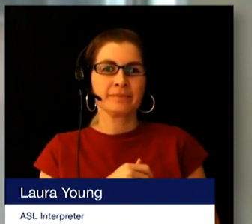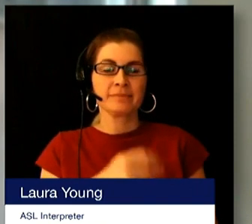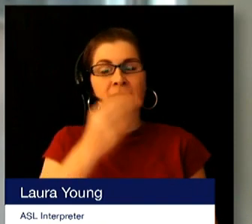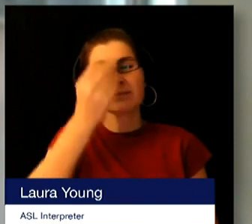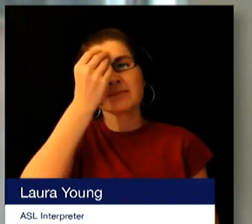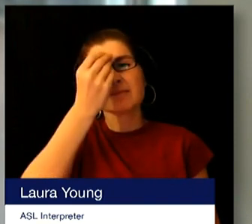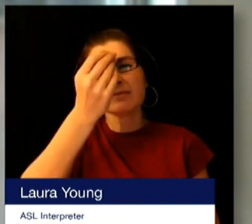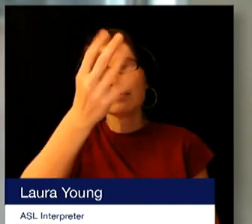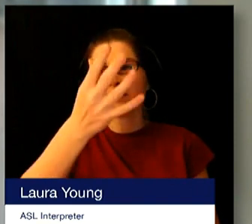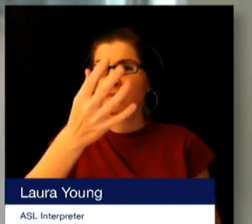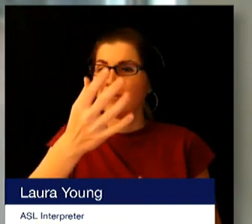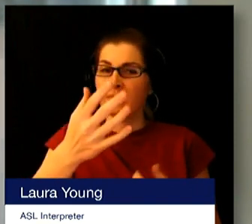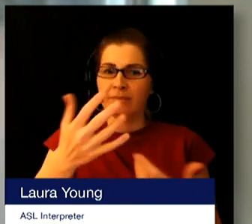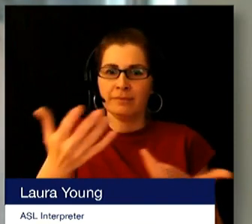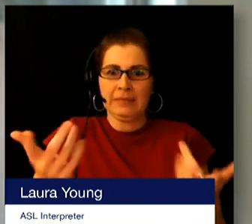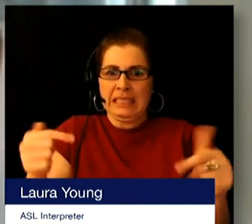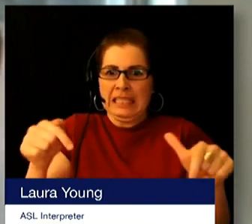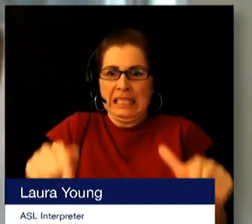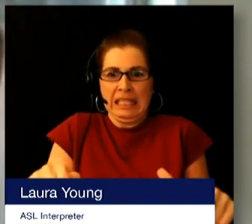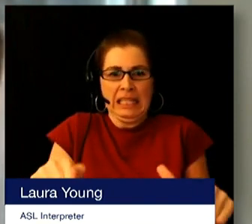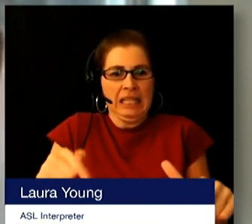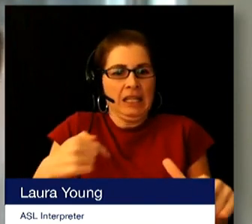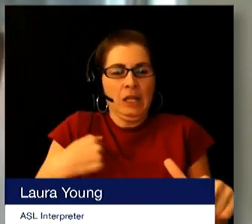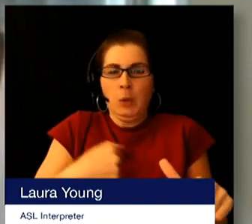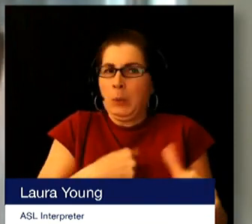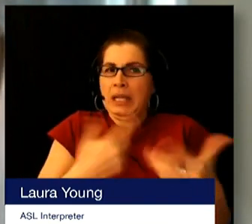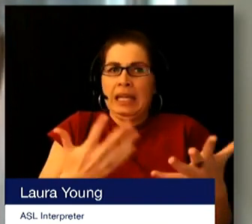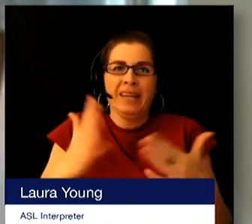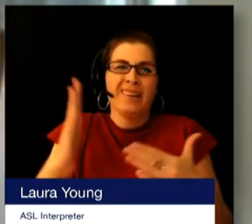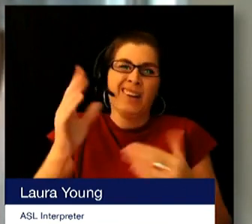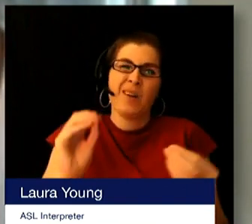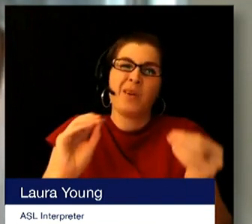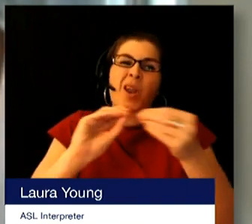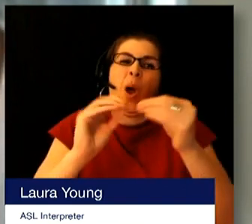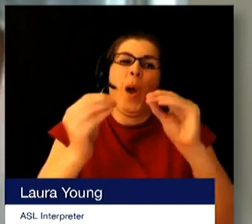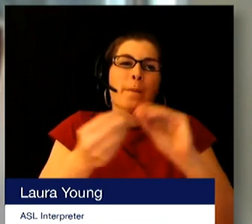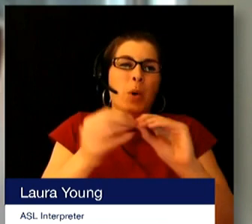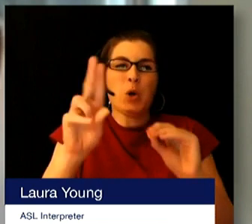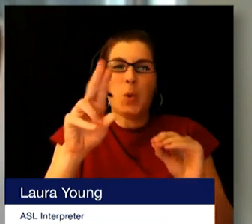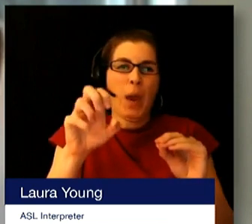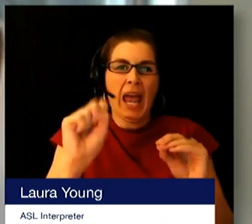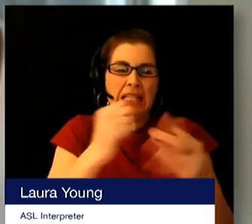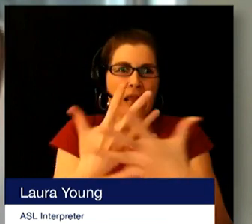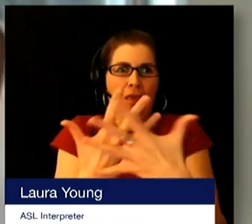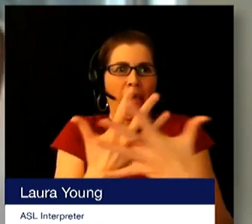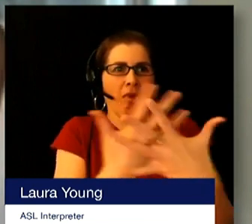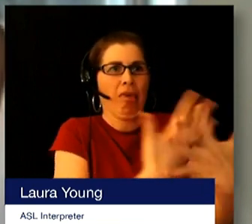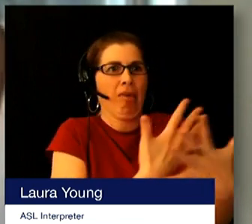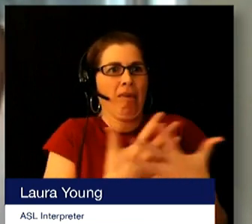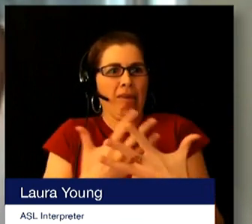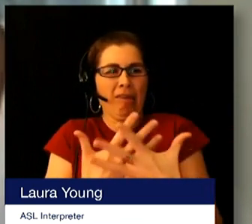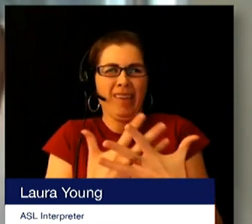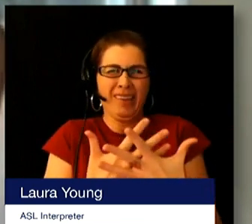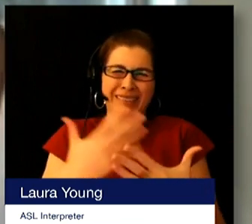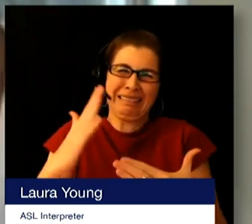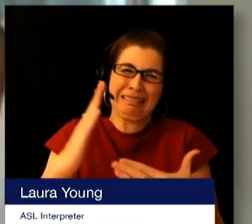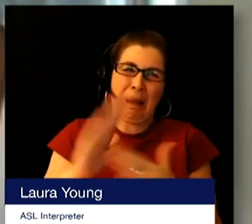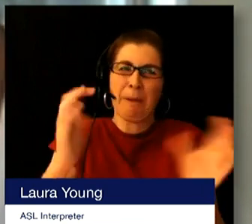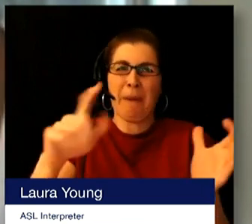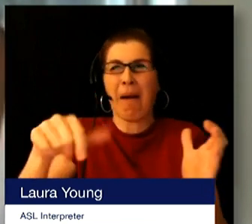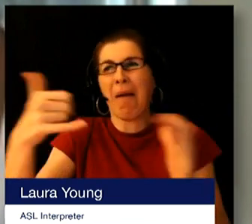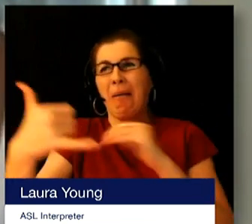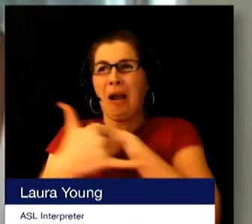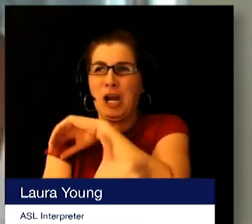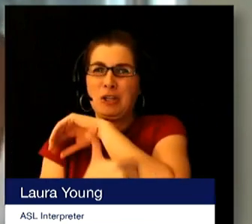in incarceration, and a majority of the folks who are incarcerated in the United States are incarcerated in the state